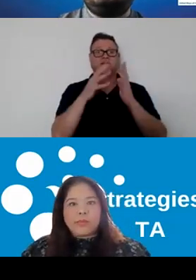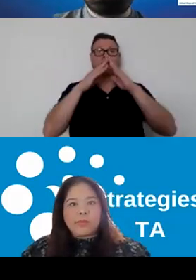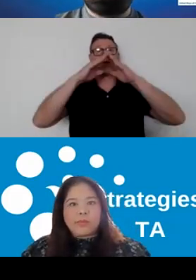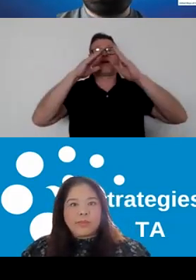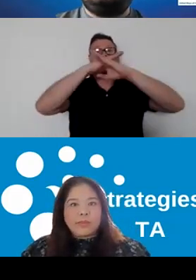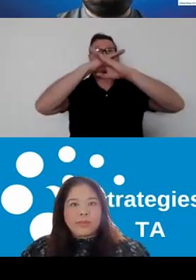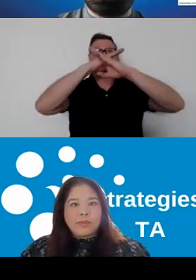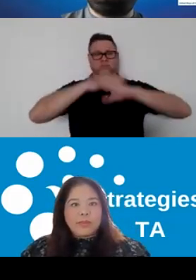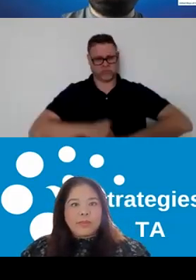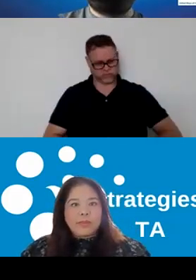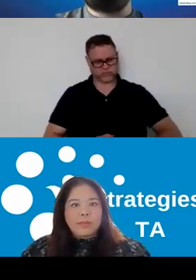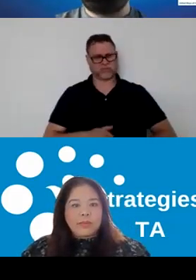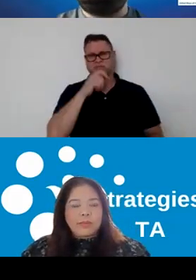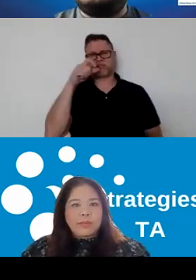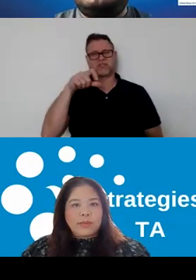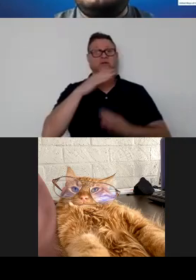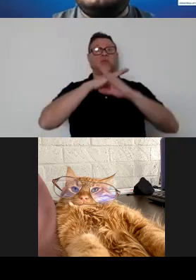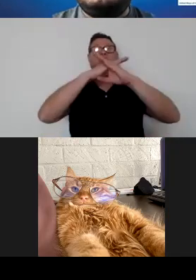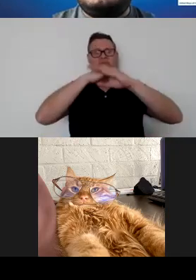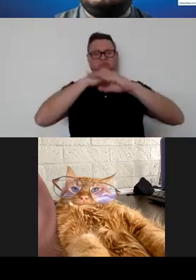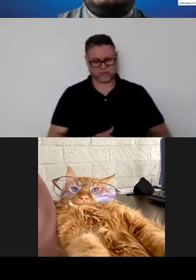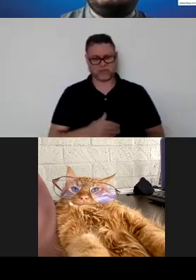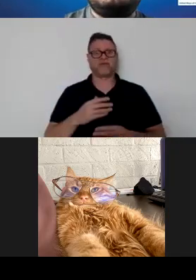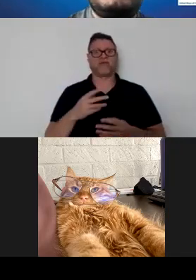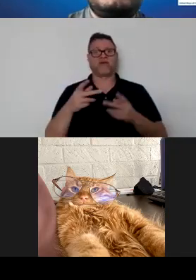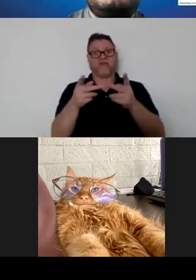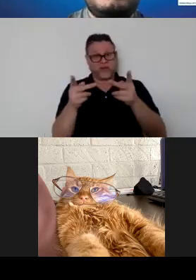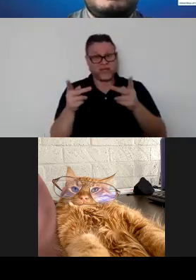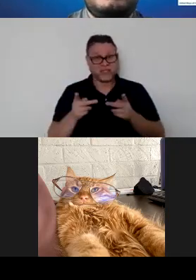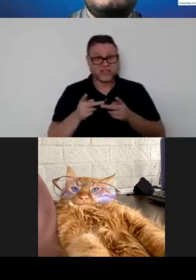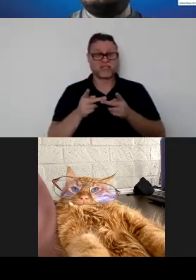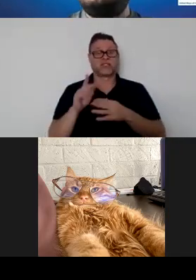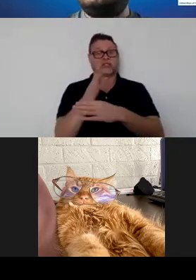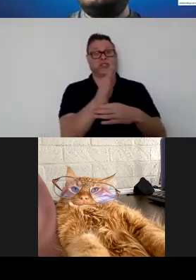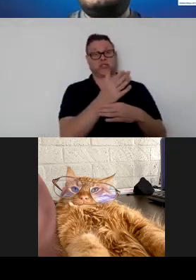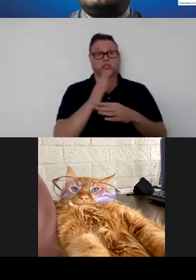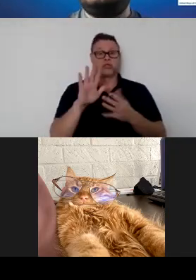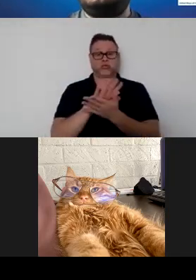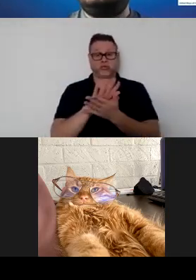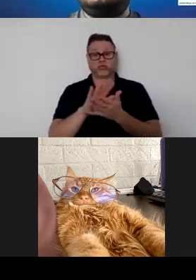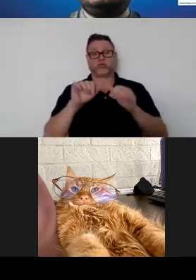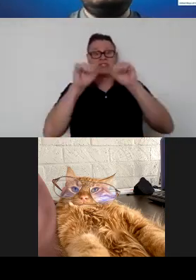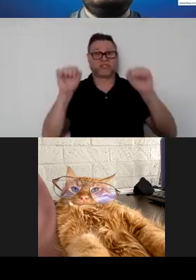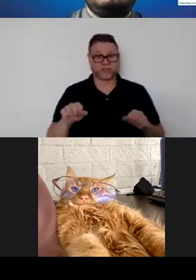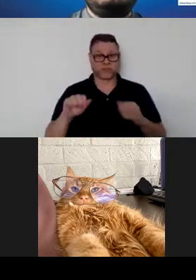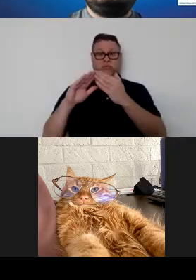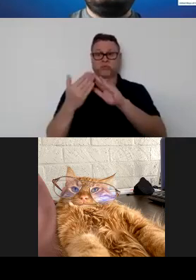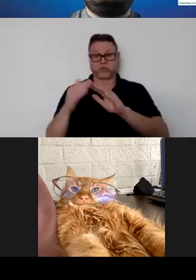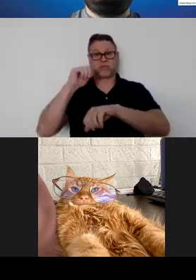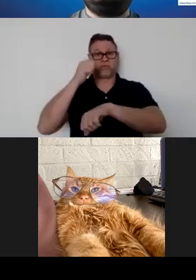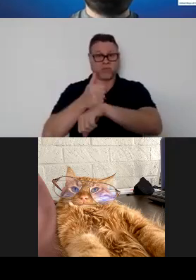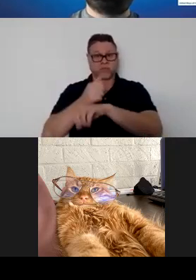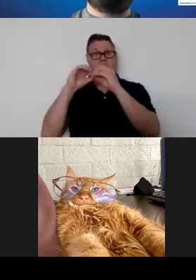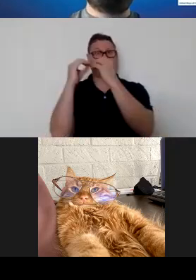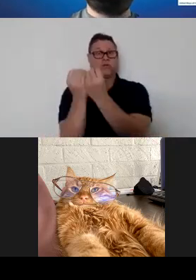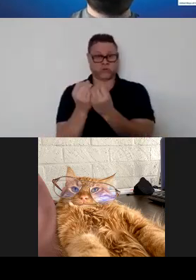remove unnecessary barriers to facility sharing, for example, between school systems and community-based organizations. And that's going to be